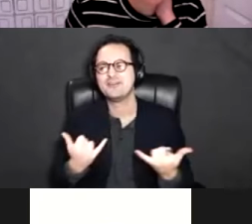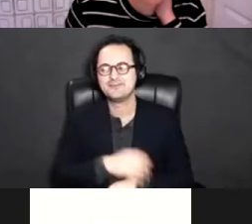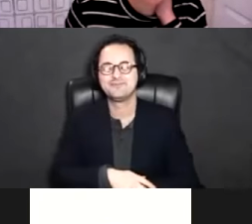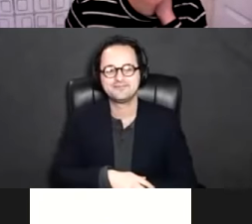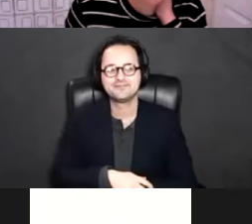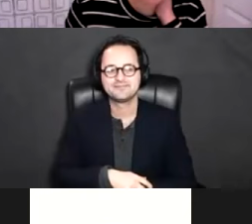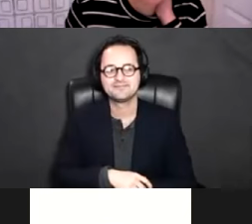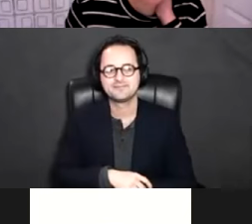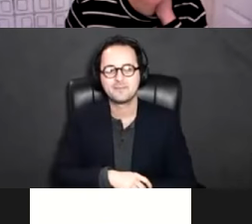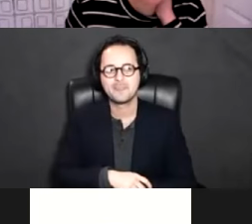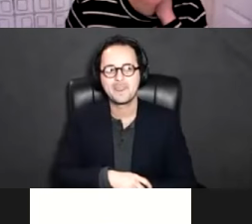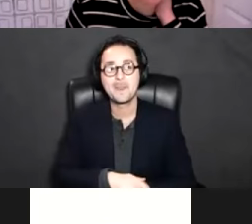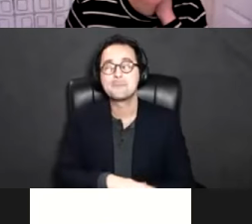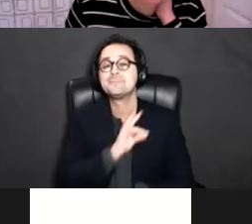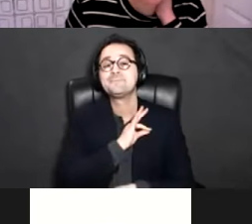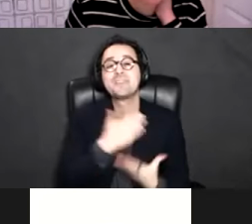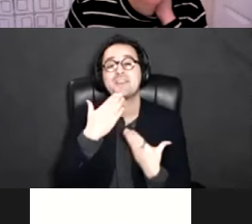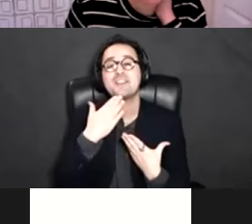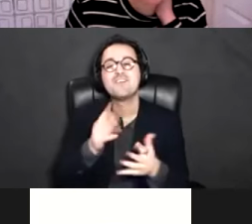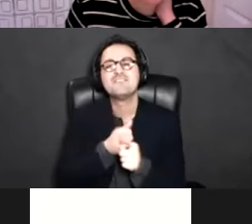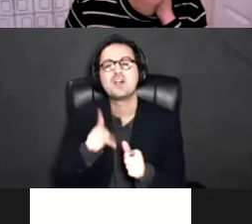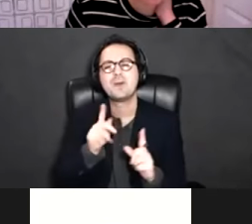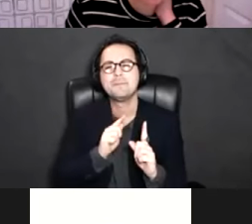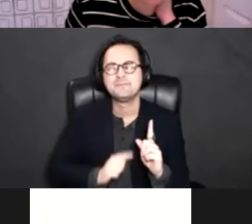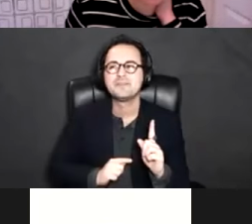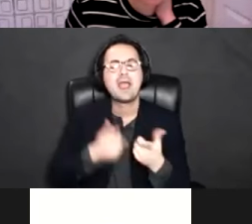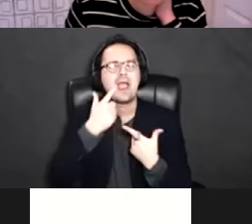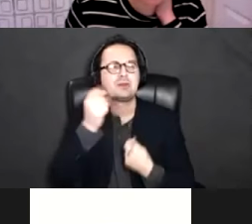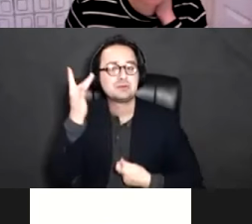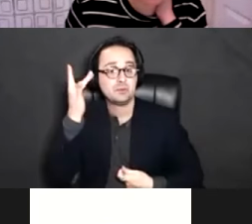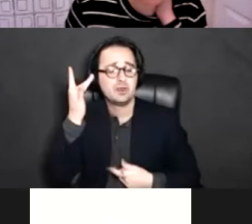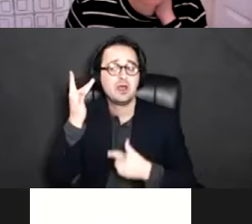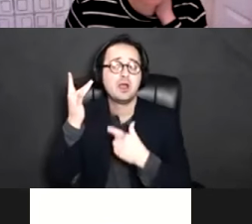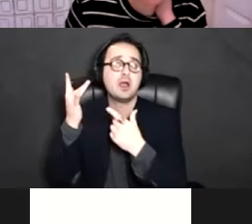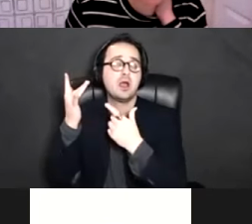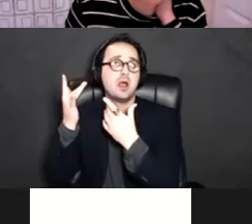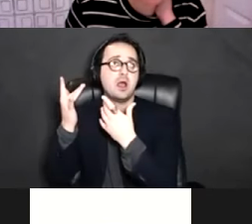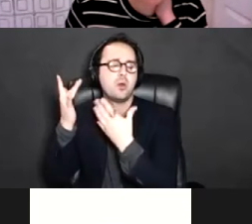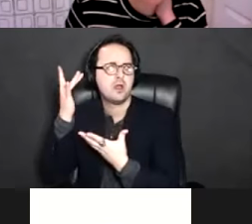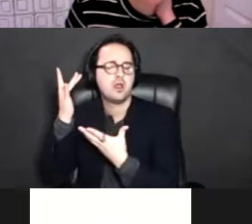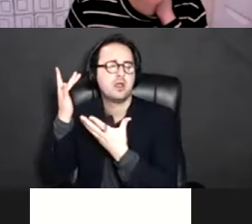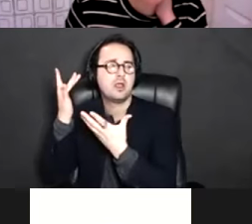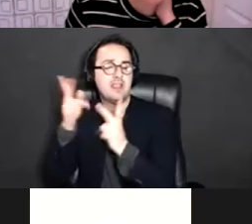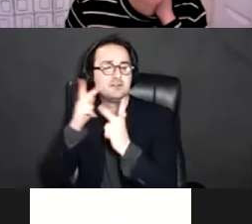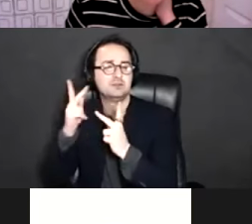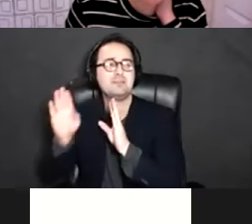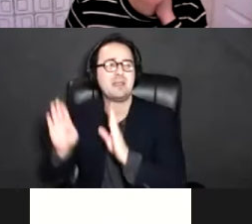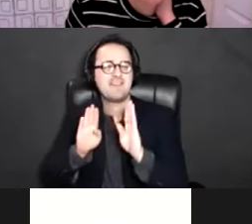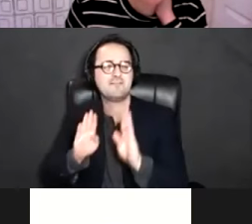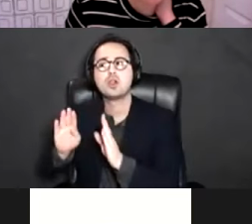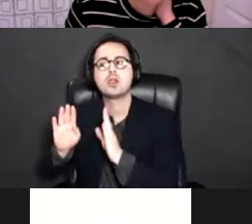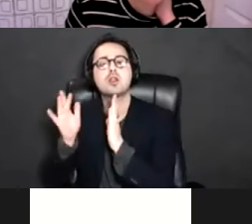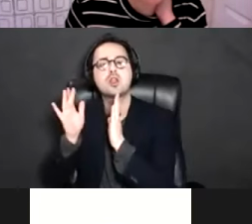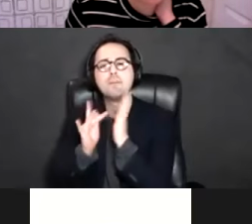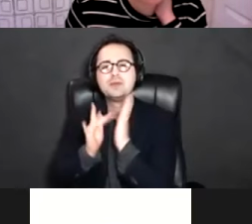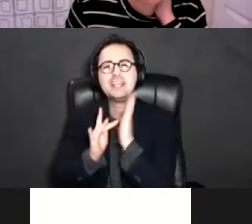you. I think just to follow up on it, it's interesting because if you see behavioral compensation studies in behavior, then they all